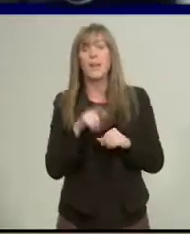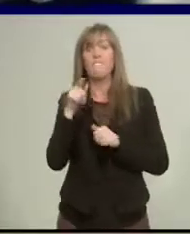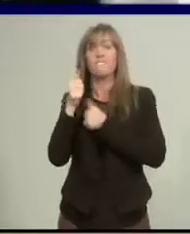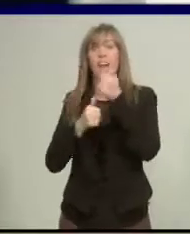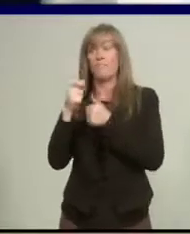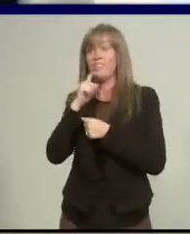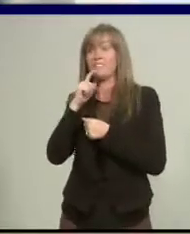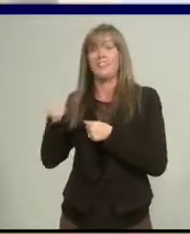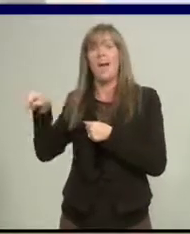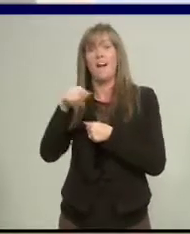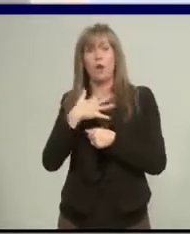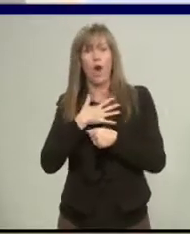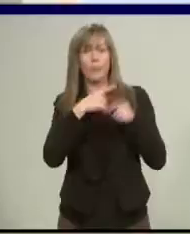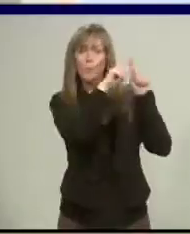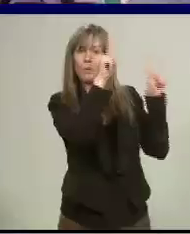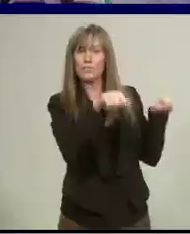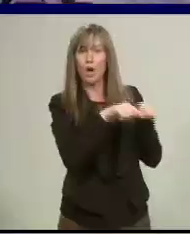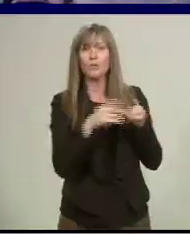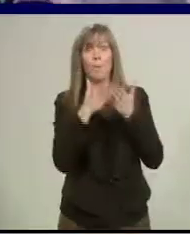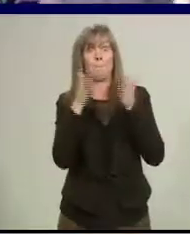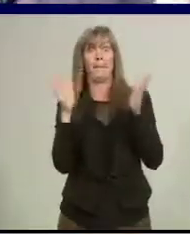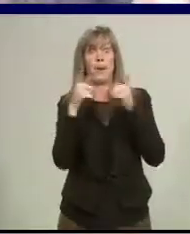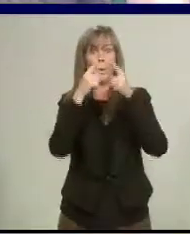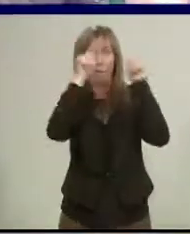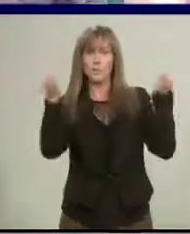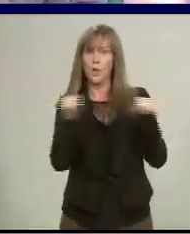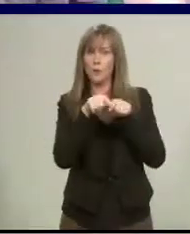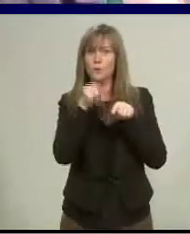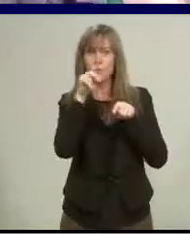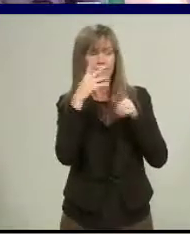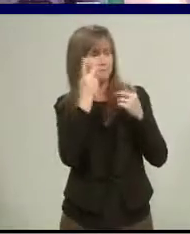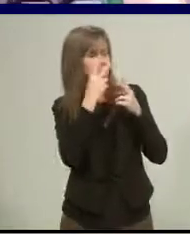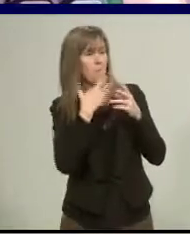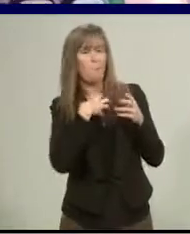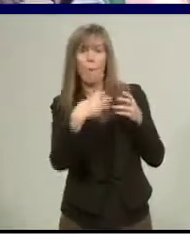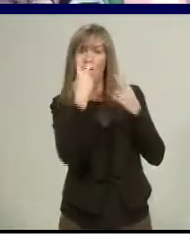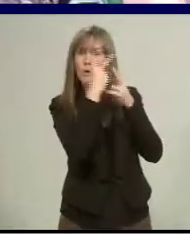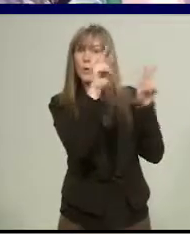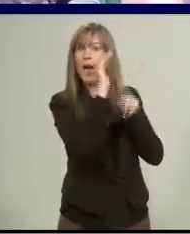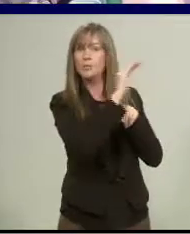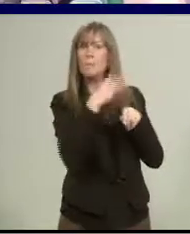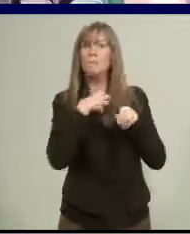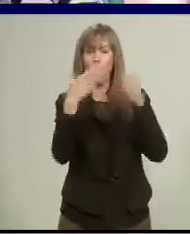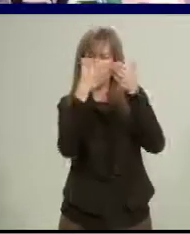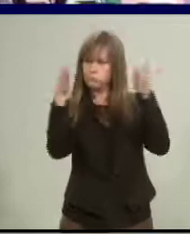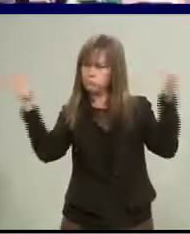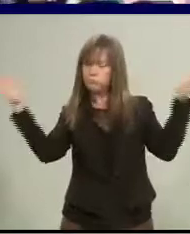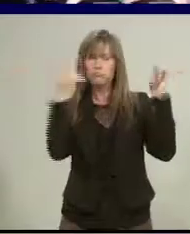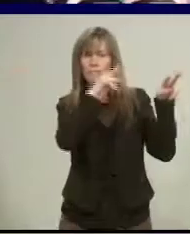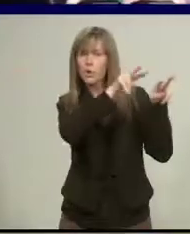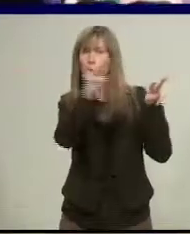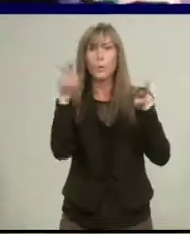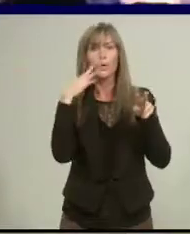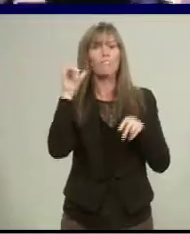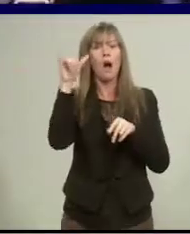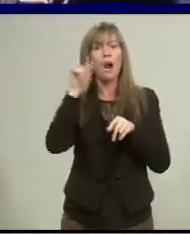tinted windows. The bigger windows, as you can see, you get a much greater view outside. It gives you a very panoramic view when you're flying, a real sense